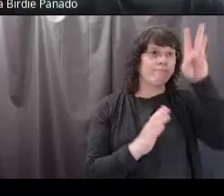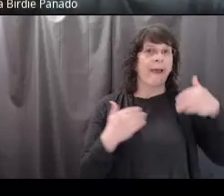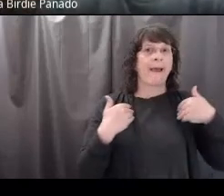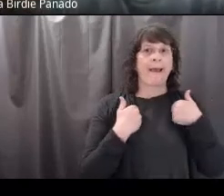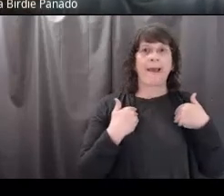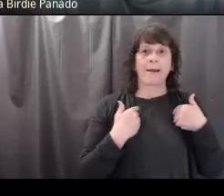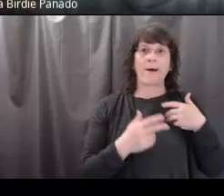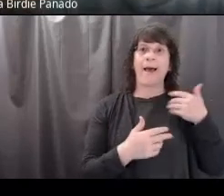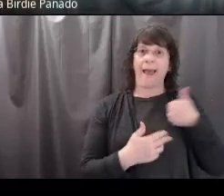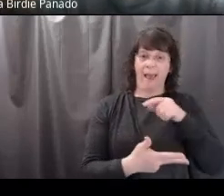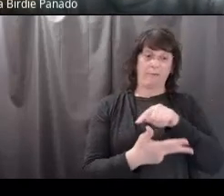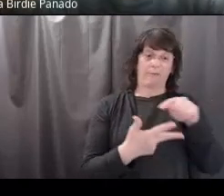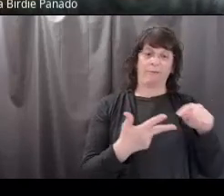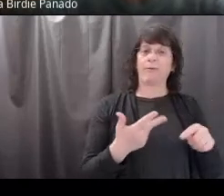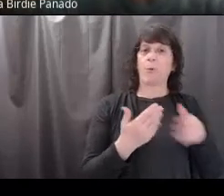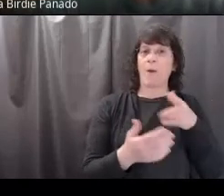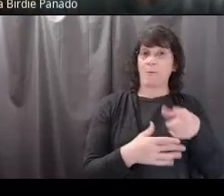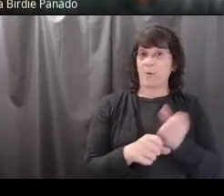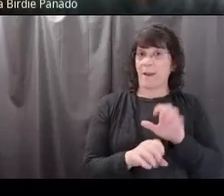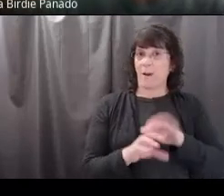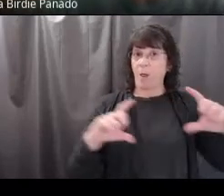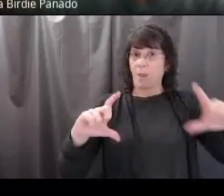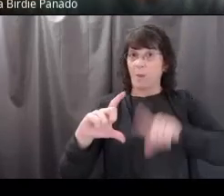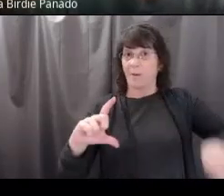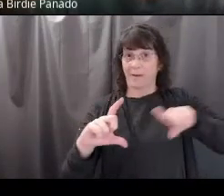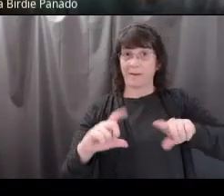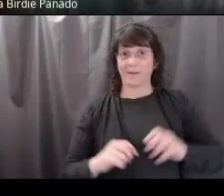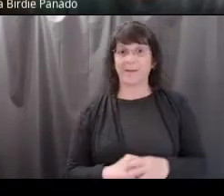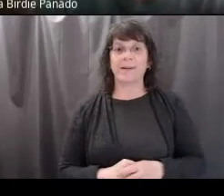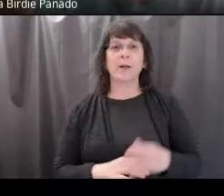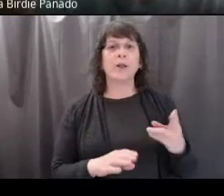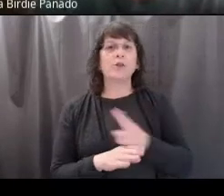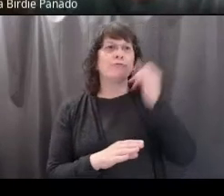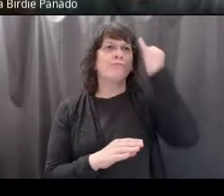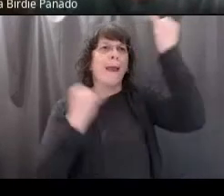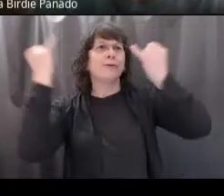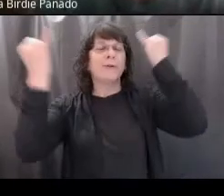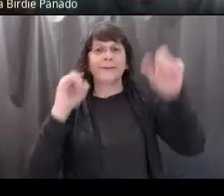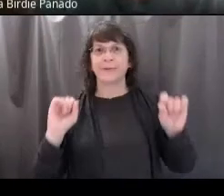might have these 3 adaptations. And use your imagination.